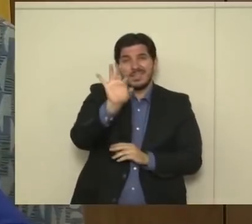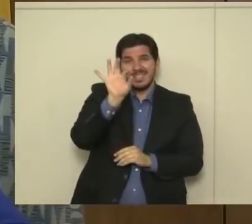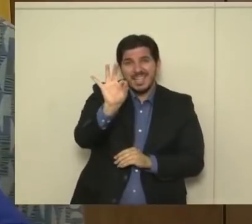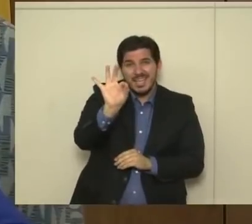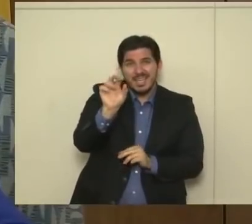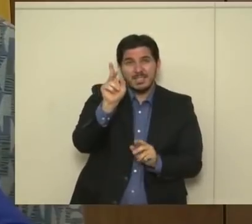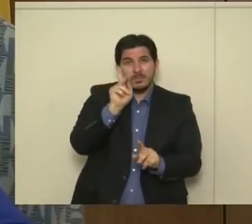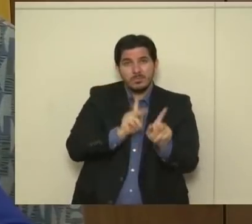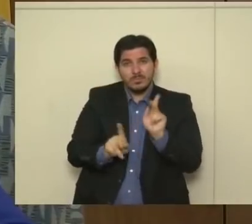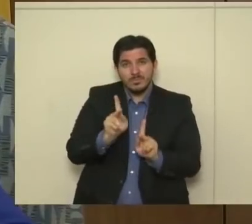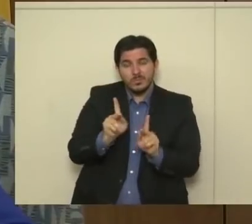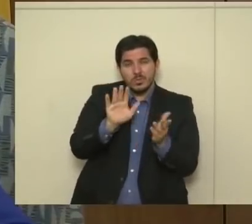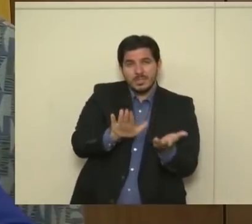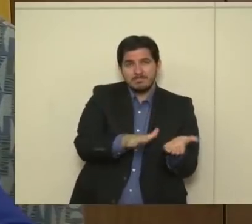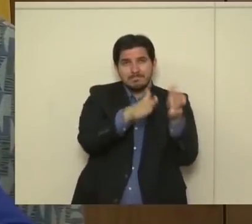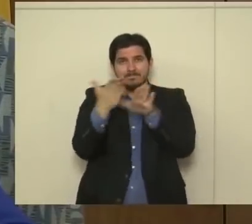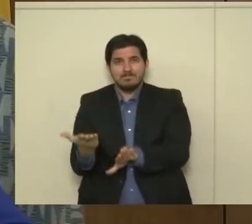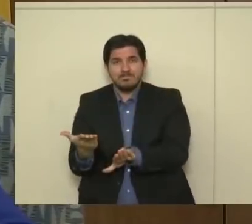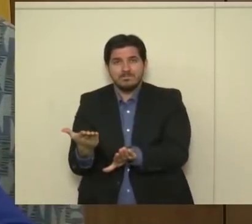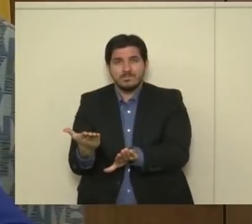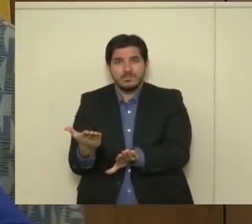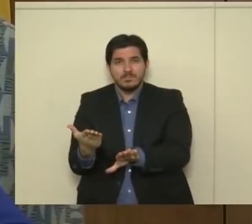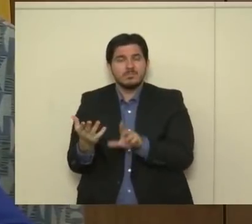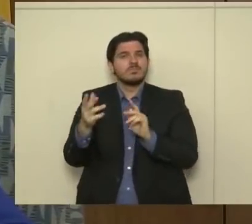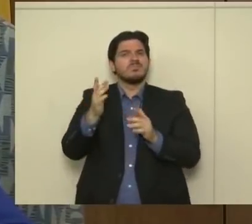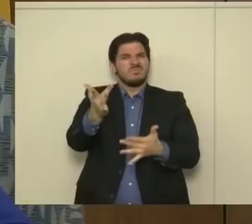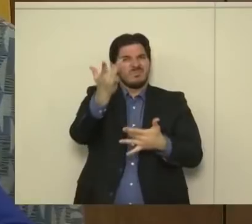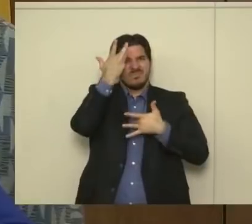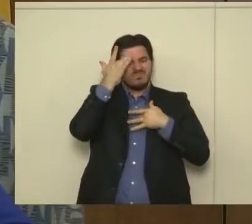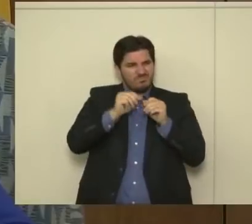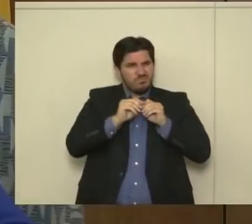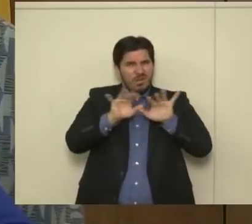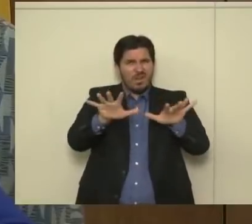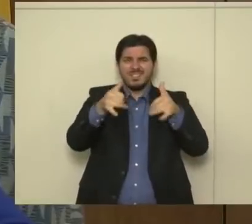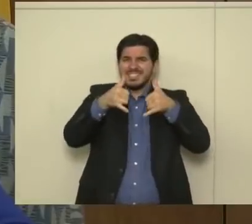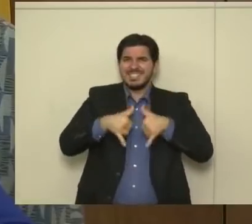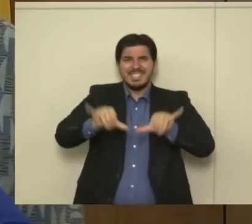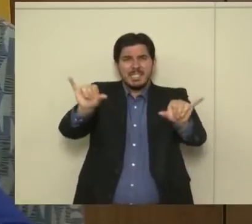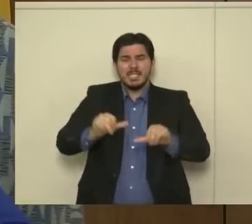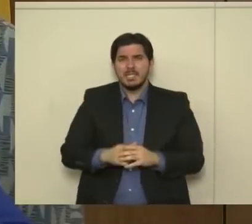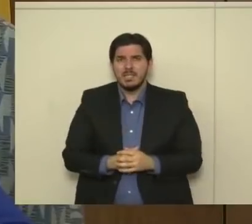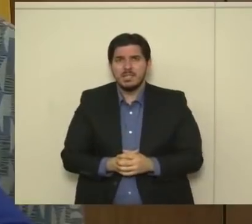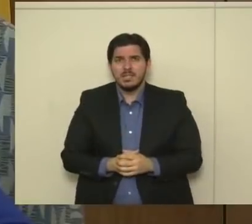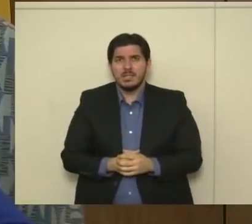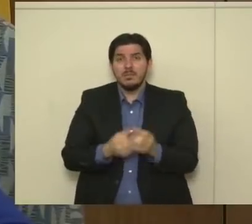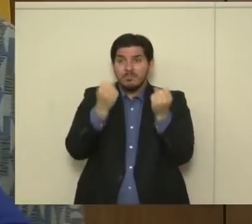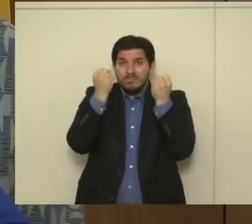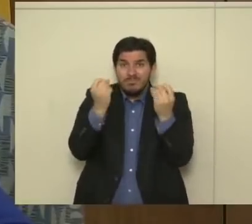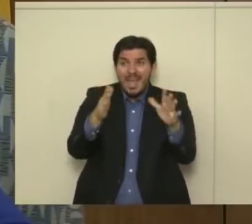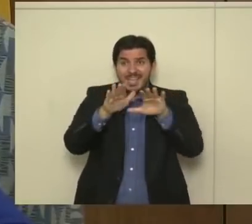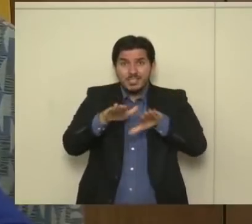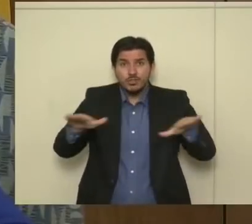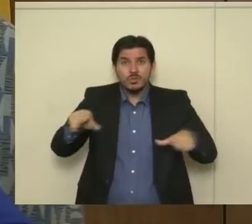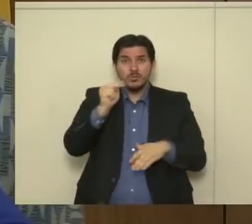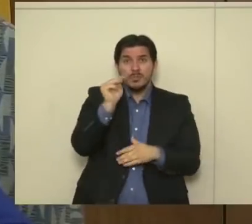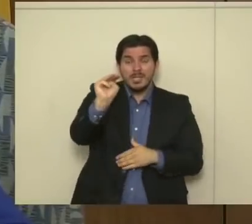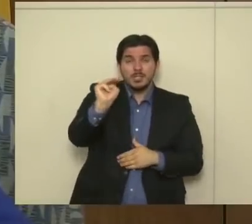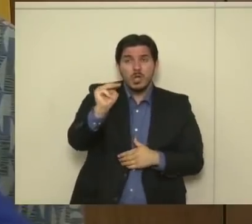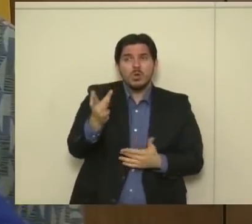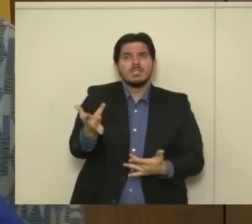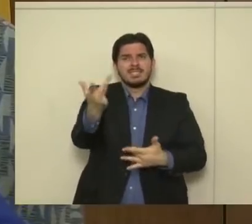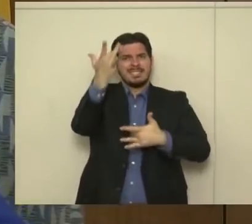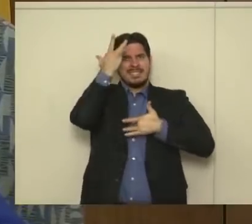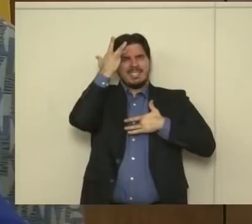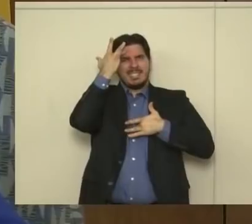the virus. We have far too many children in New Mexico who have the virus, who have been infected. We're